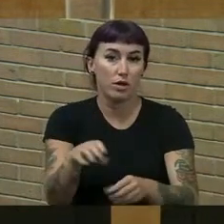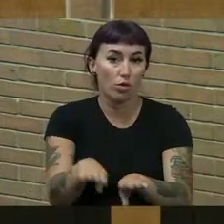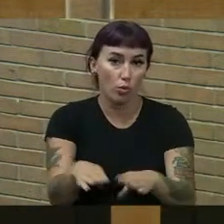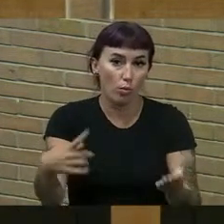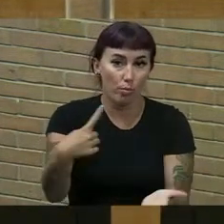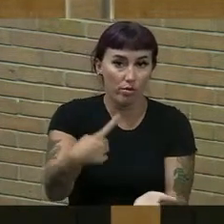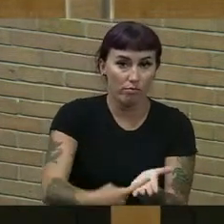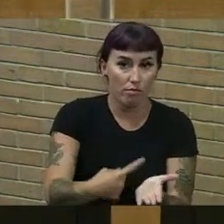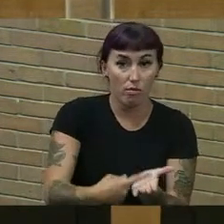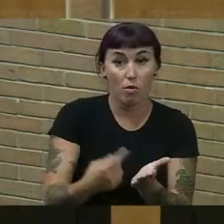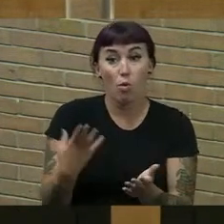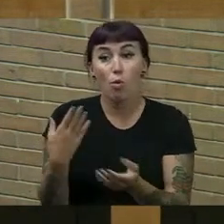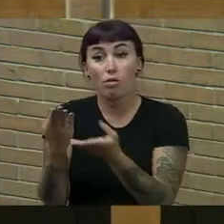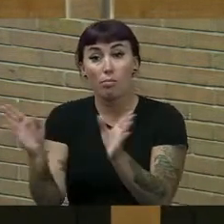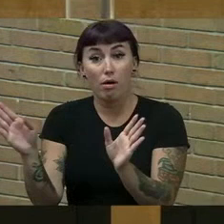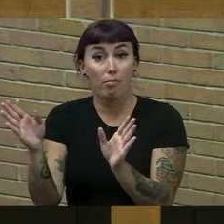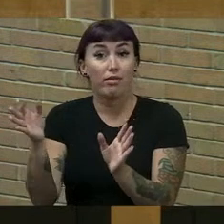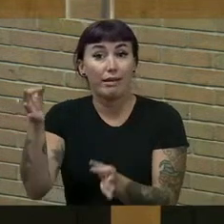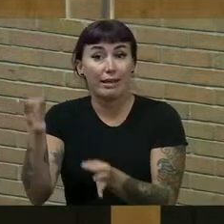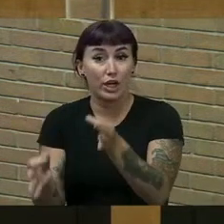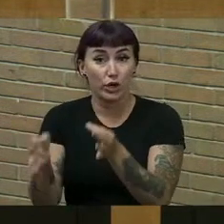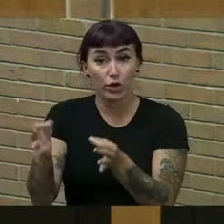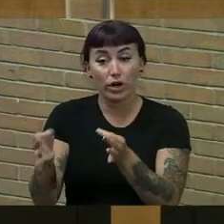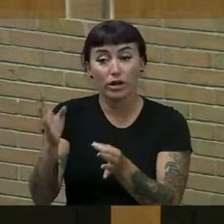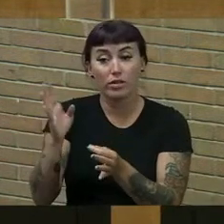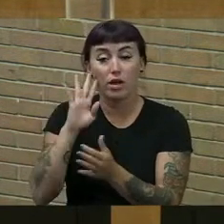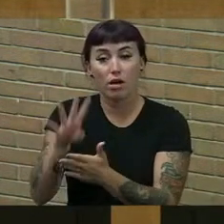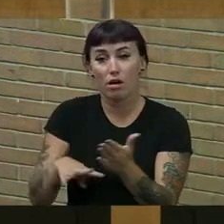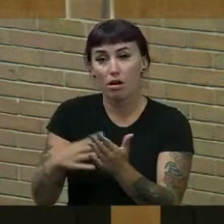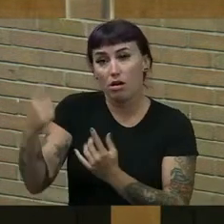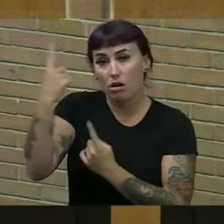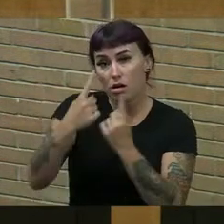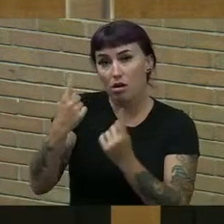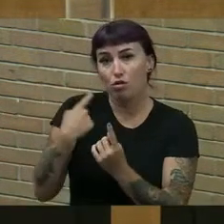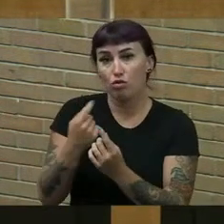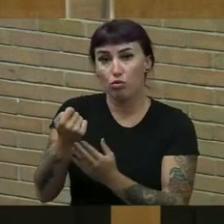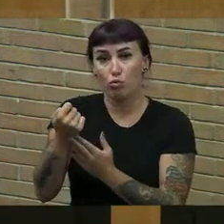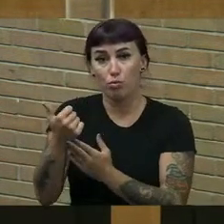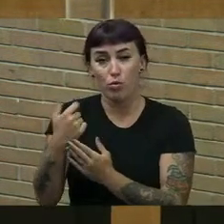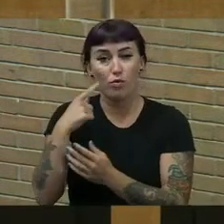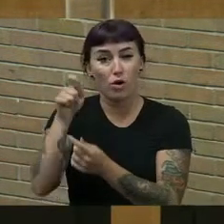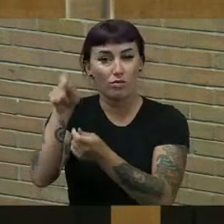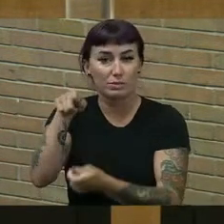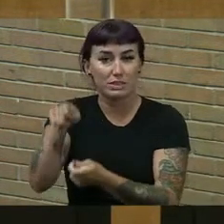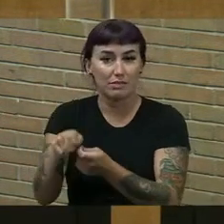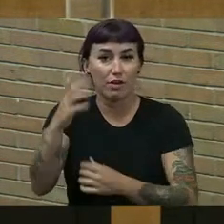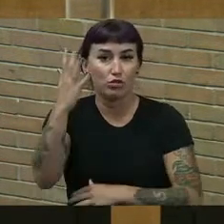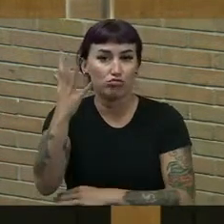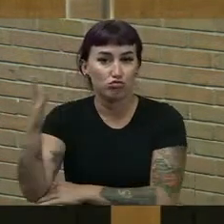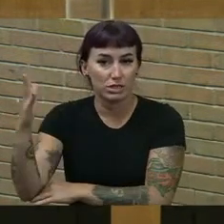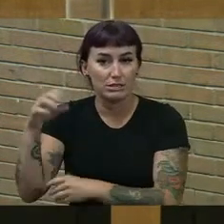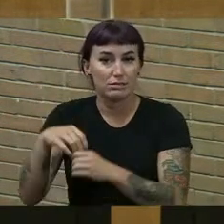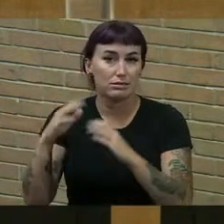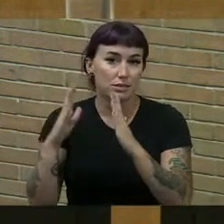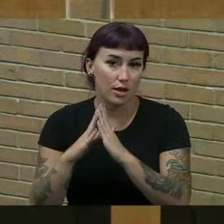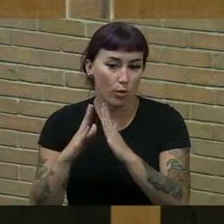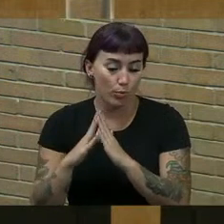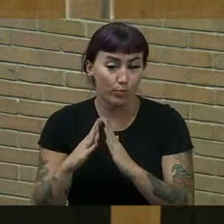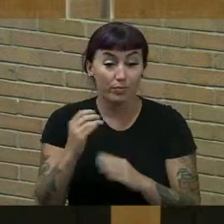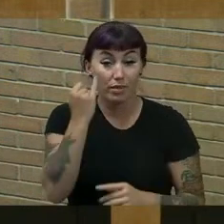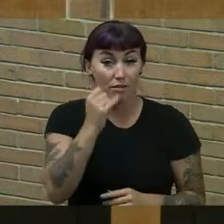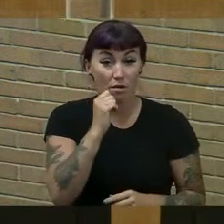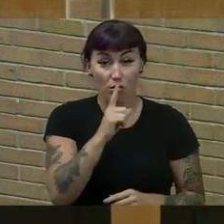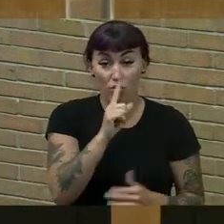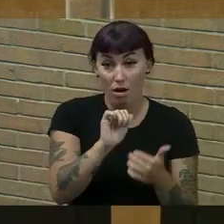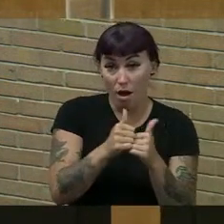in the public hearing that we have scheduled to consider the removal of certain trees in town. If you're not